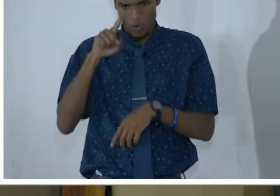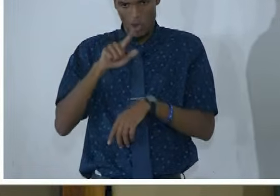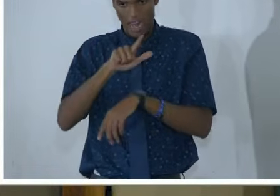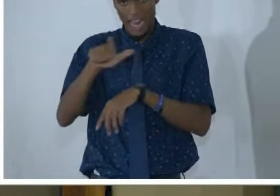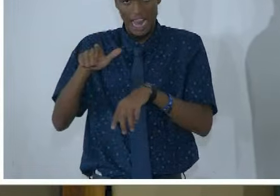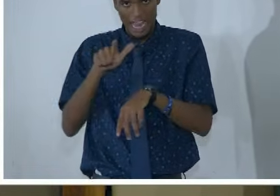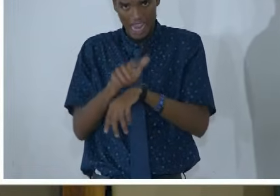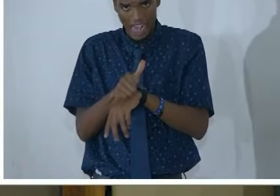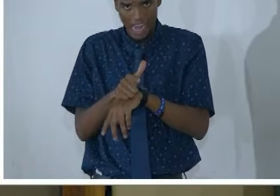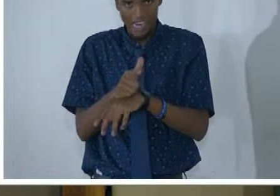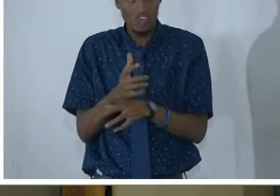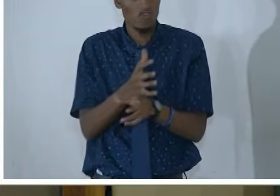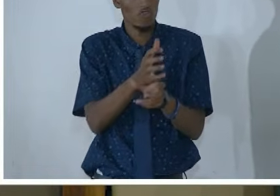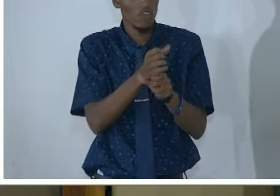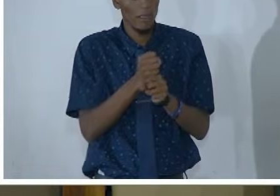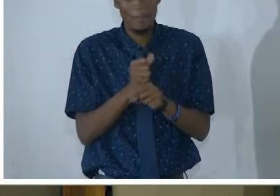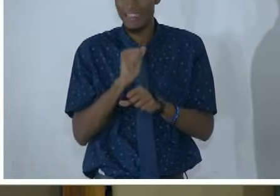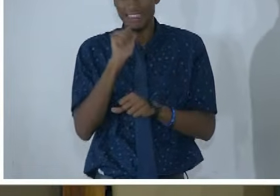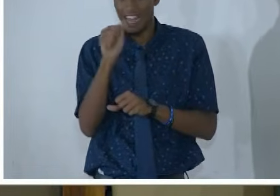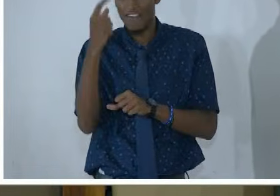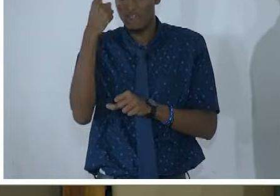reclamation and not mining.